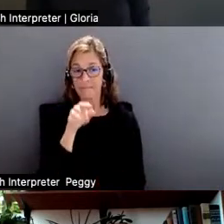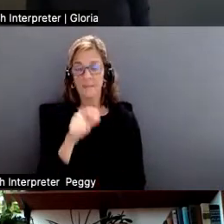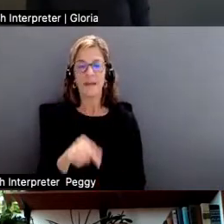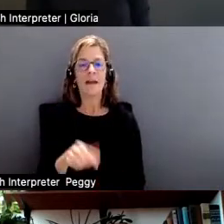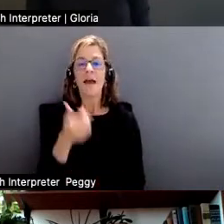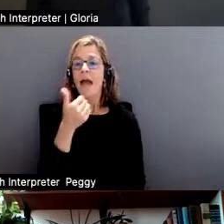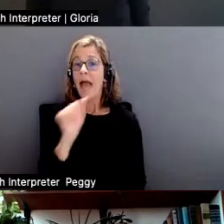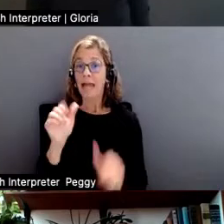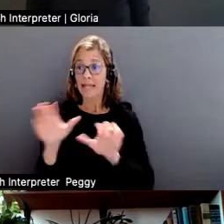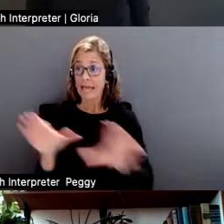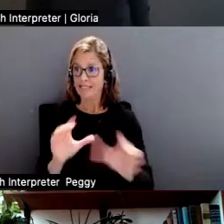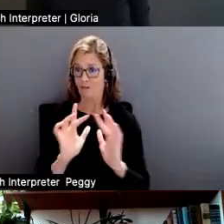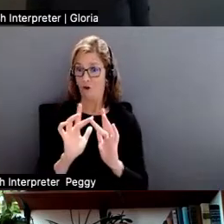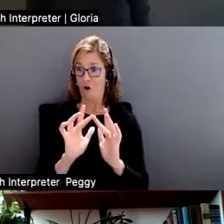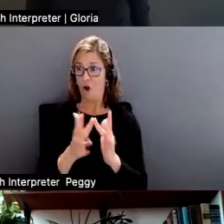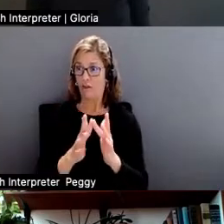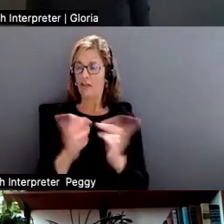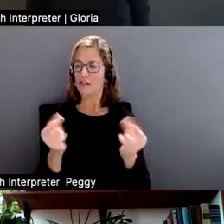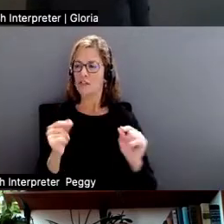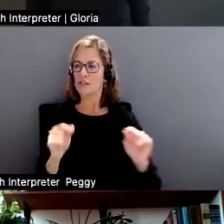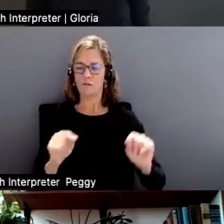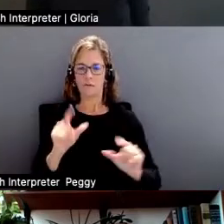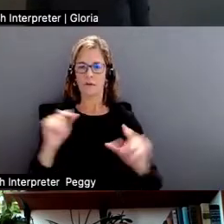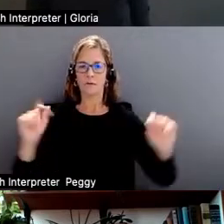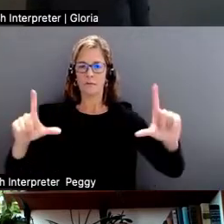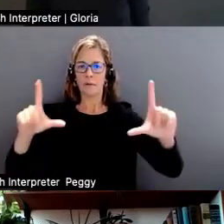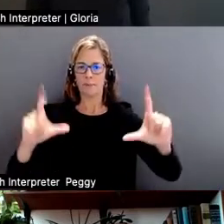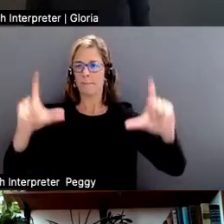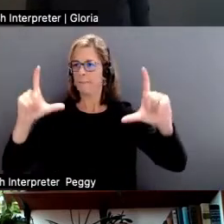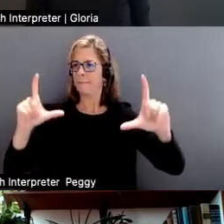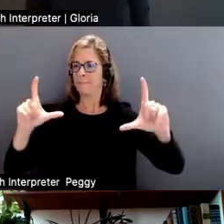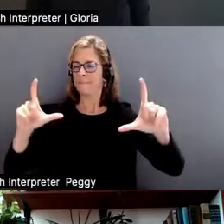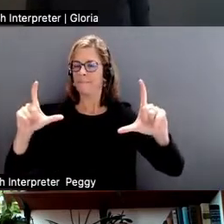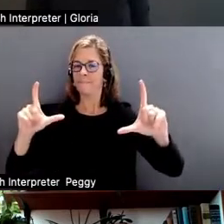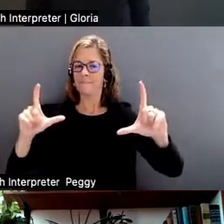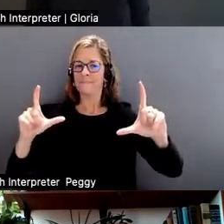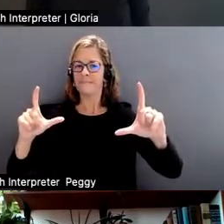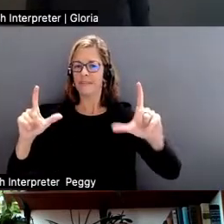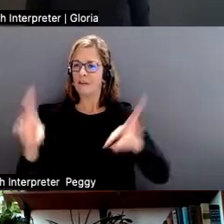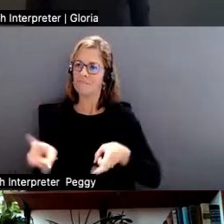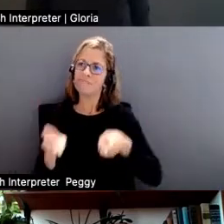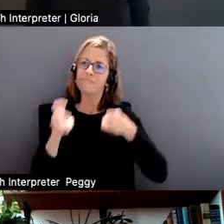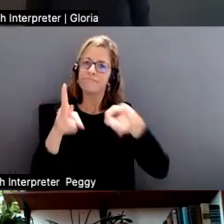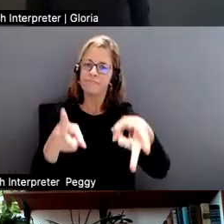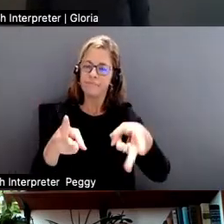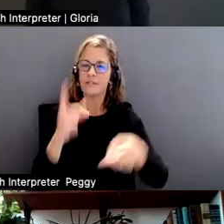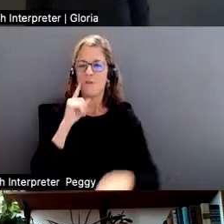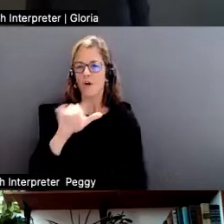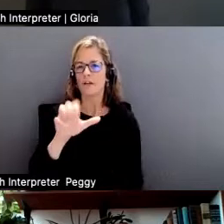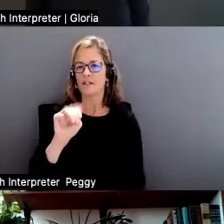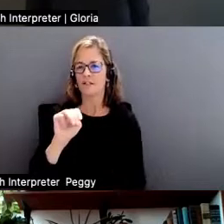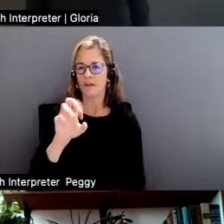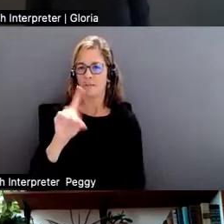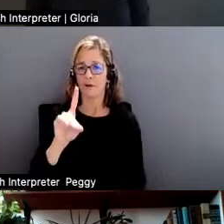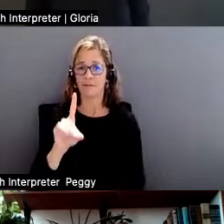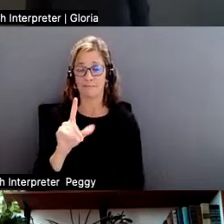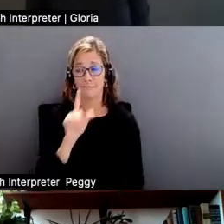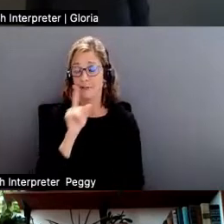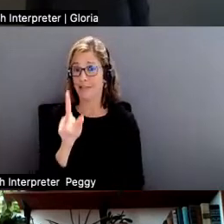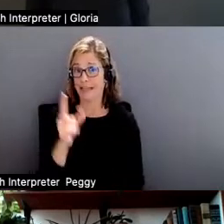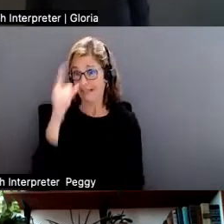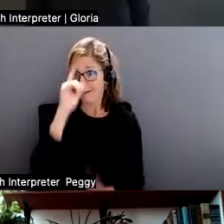online. So this really opens up the options. The only limit is your imagination. So